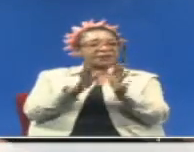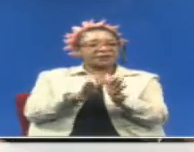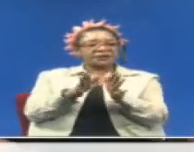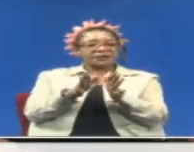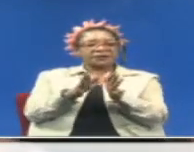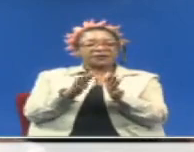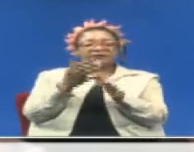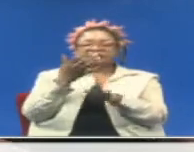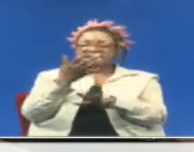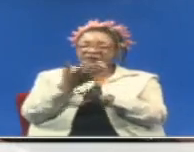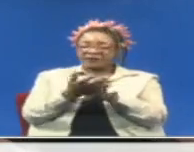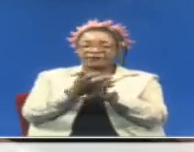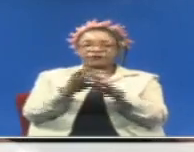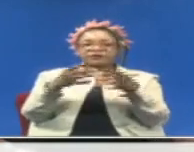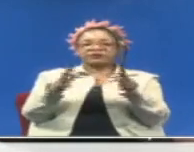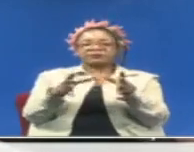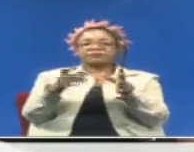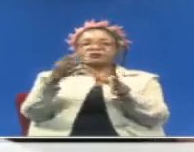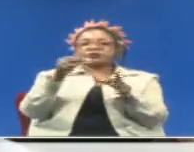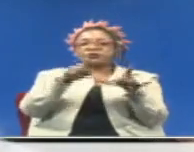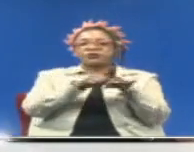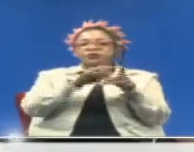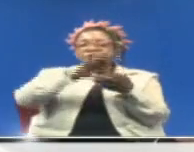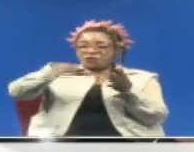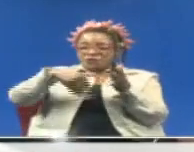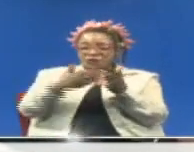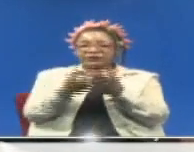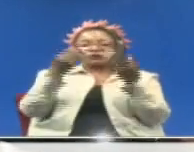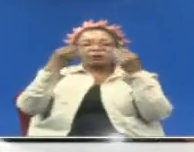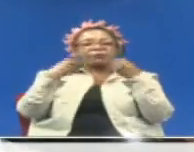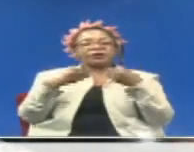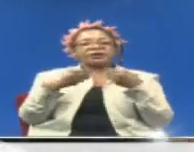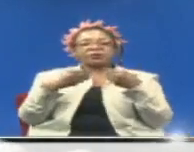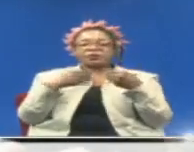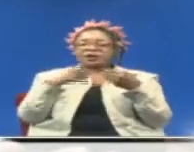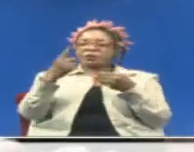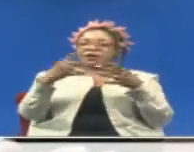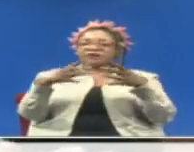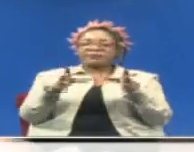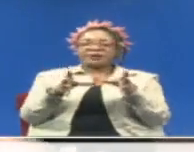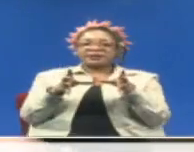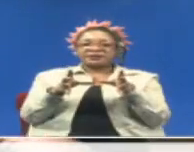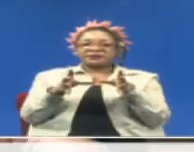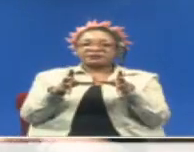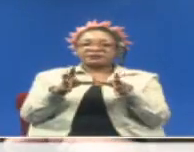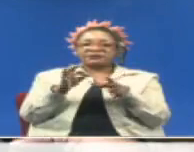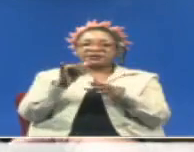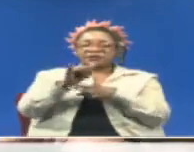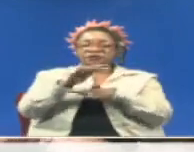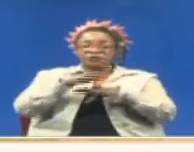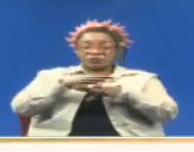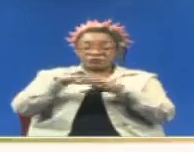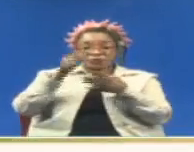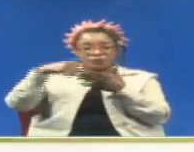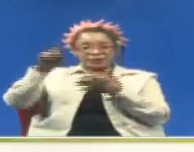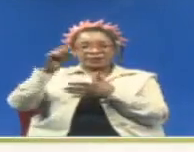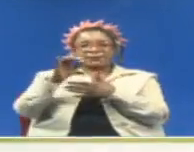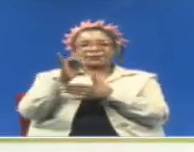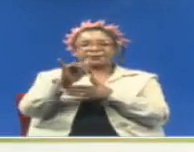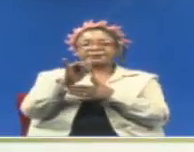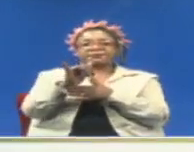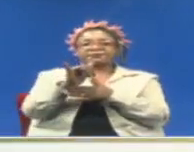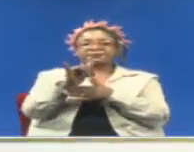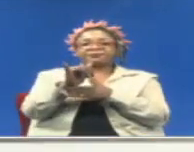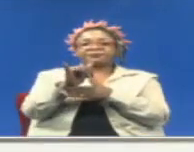sad for the team. So also all of us, we are mourning. We are one family. It was a very good win for him. After the loss,